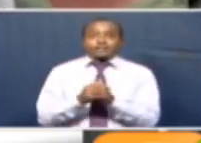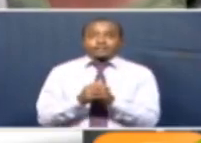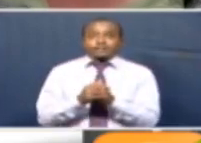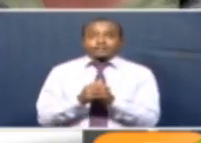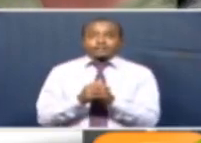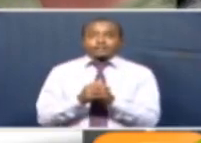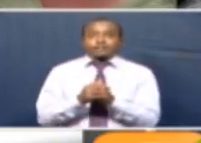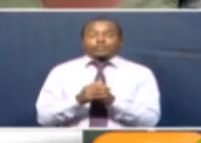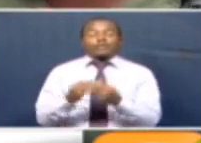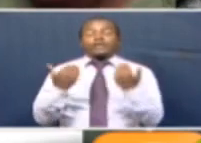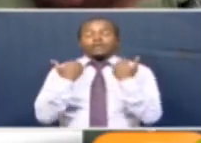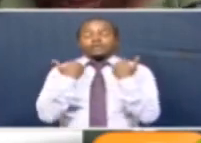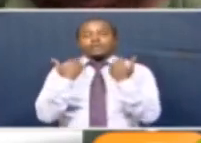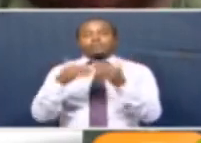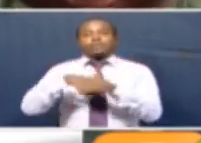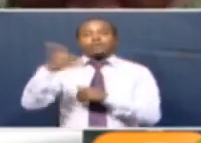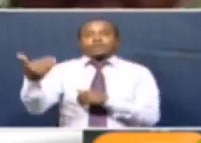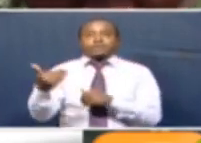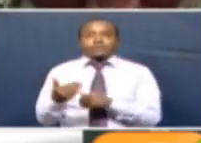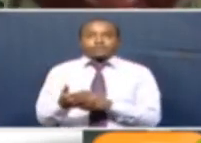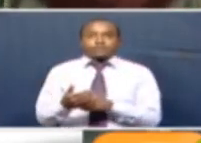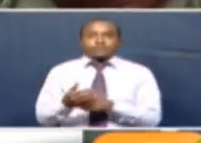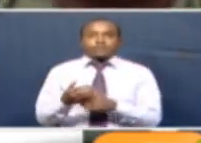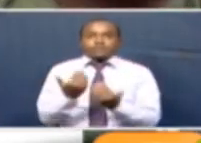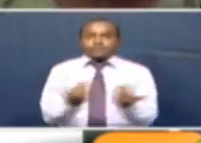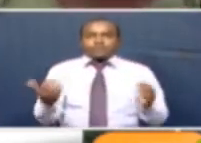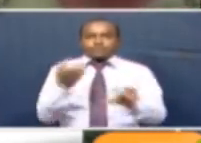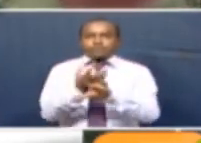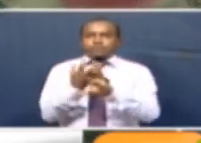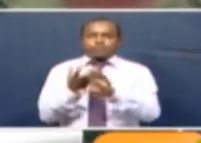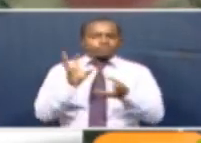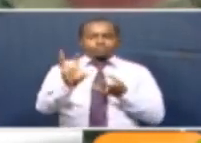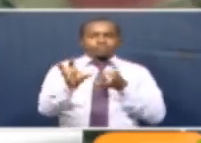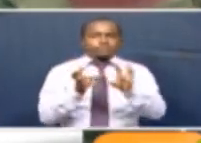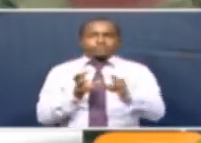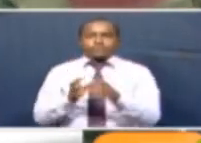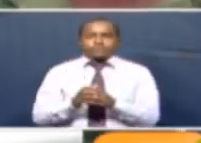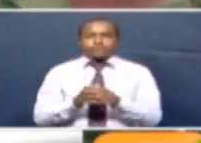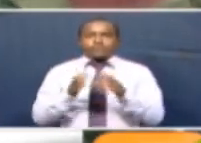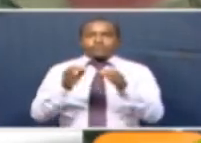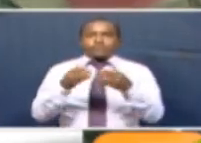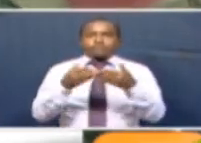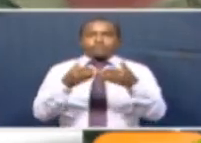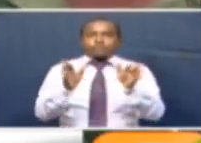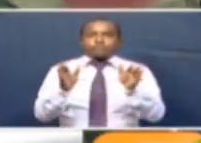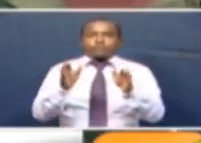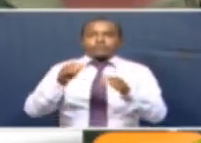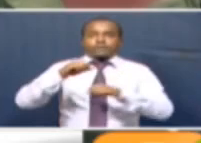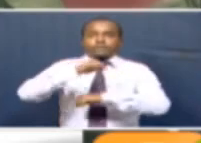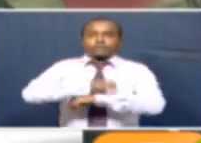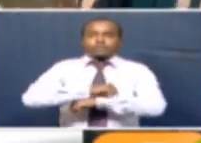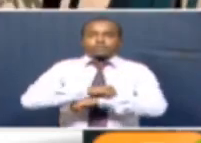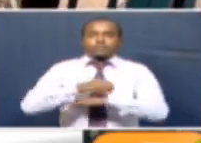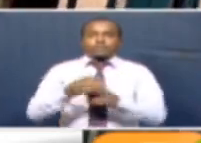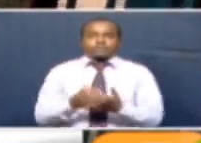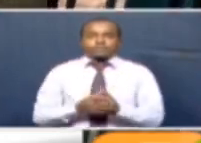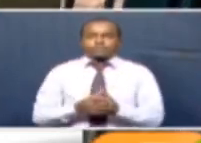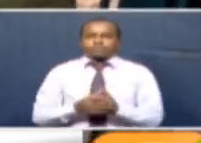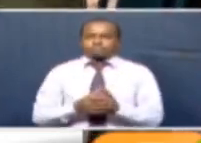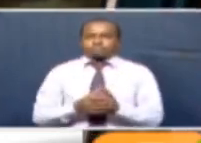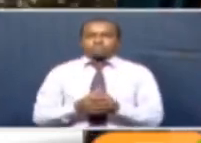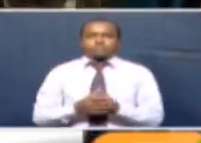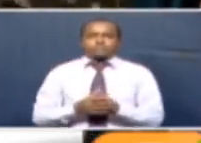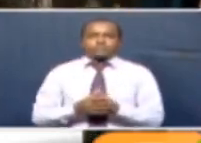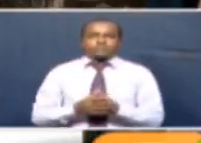nje. Tunarushwa mawe na watoto. Hata ukienda ukifungua shule ukienda unapata we have high rents.